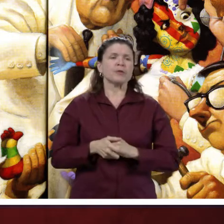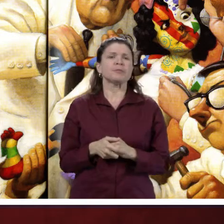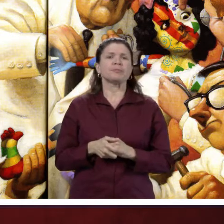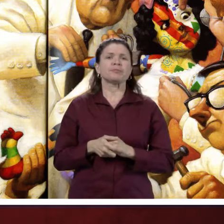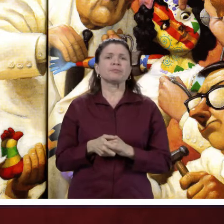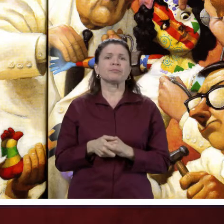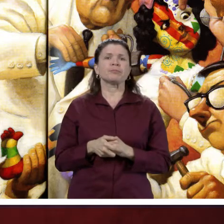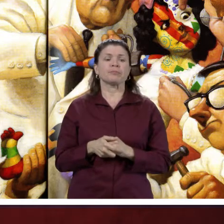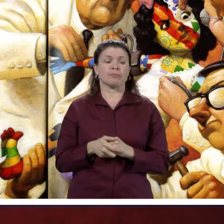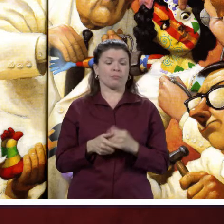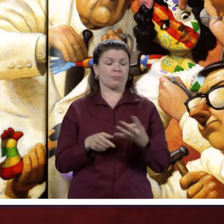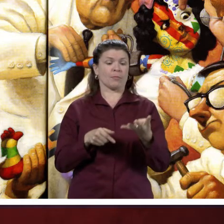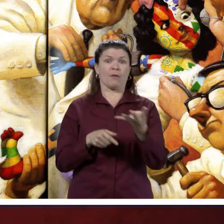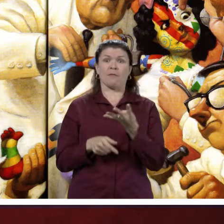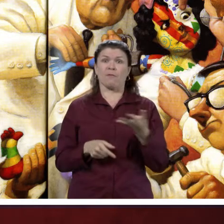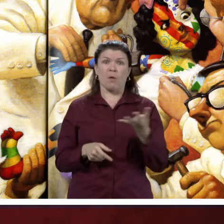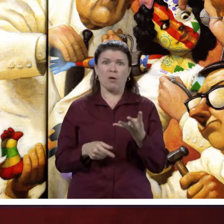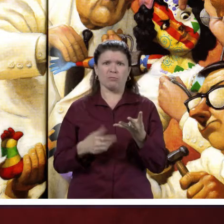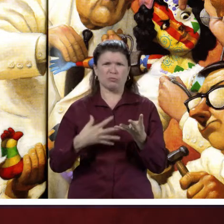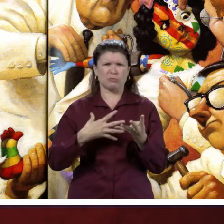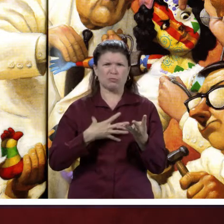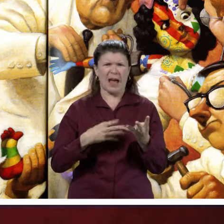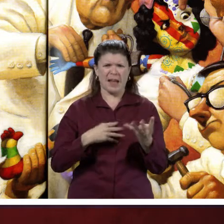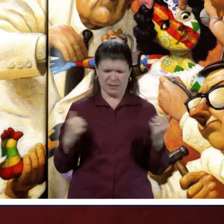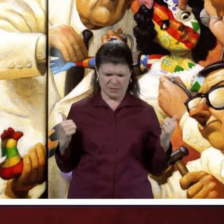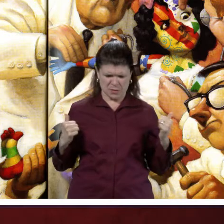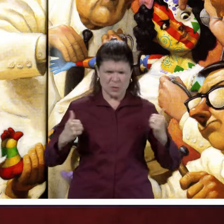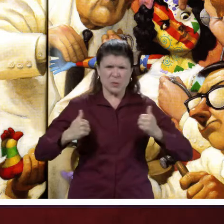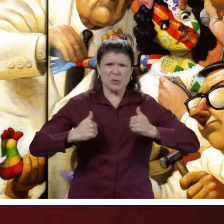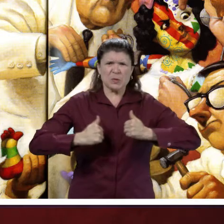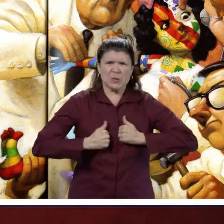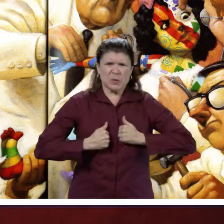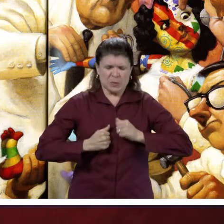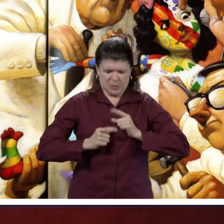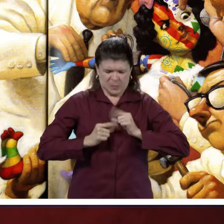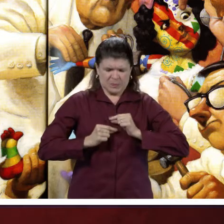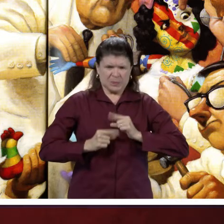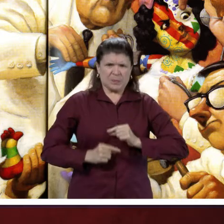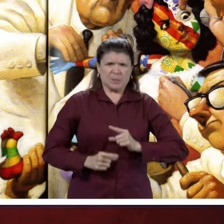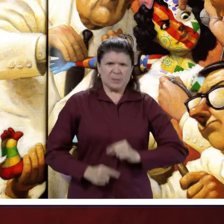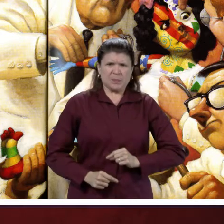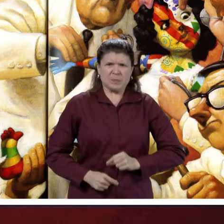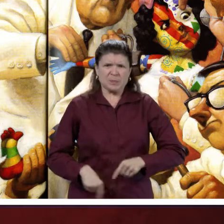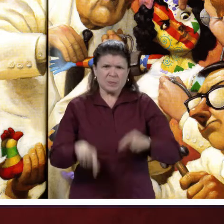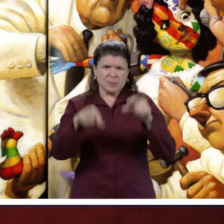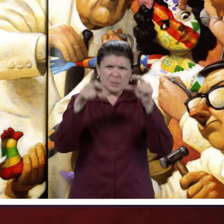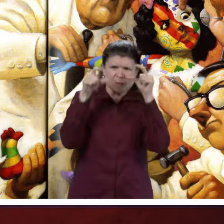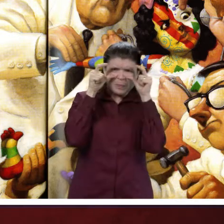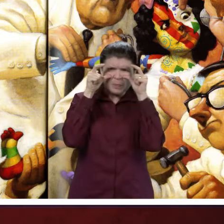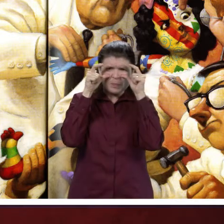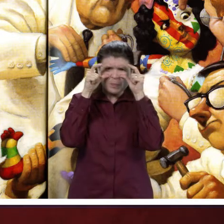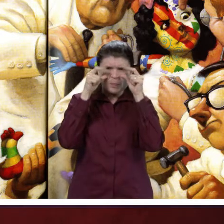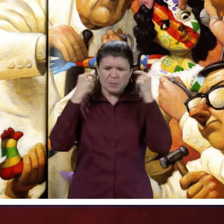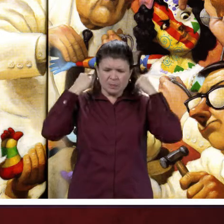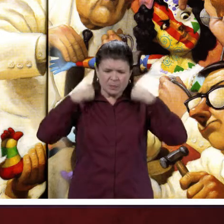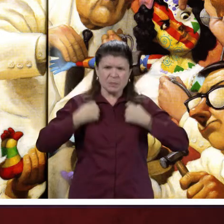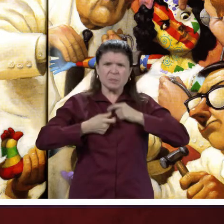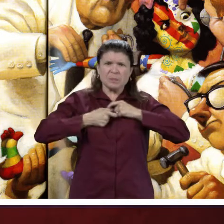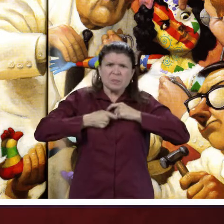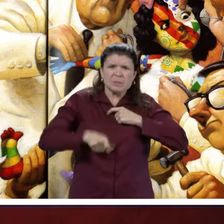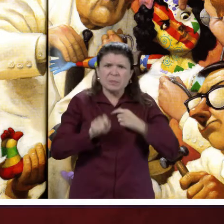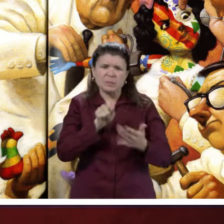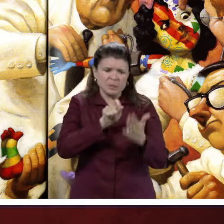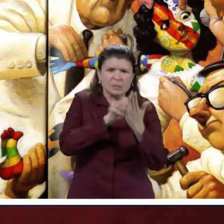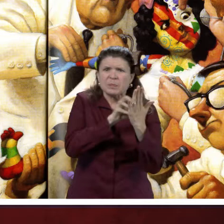arrived with 4 people in long white coats. He introduced them to the Creams. "This is Dr.